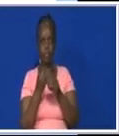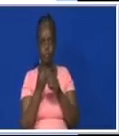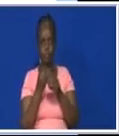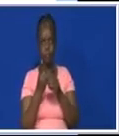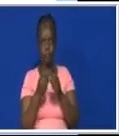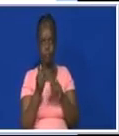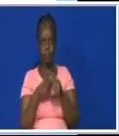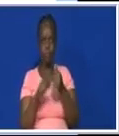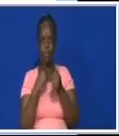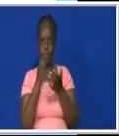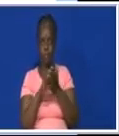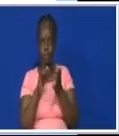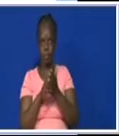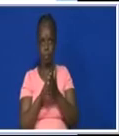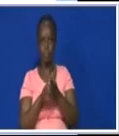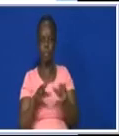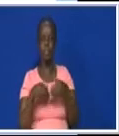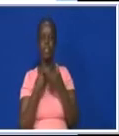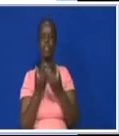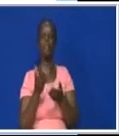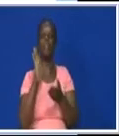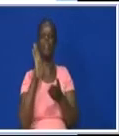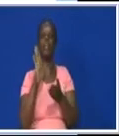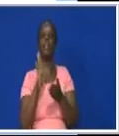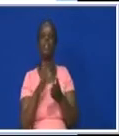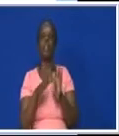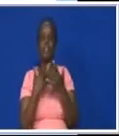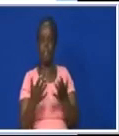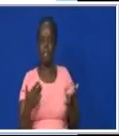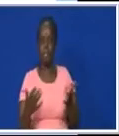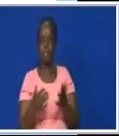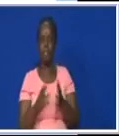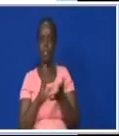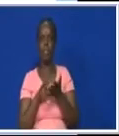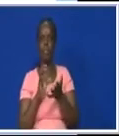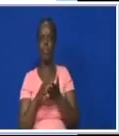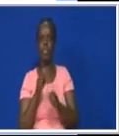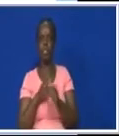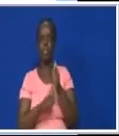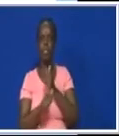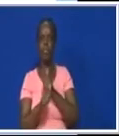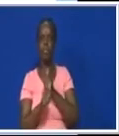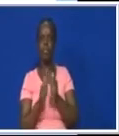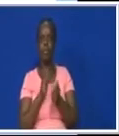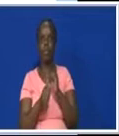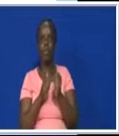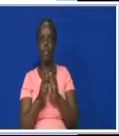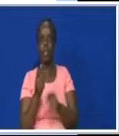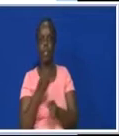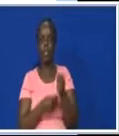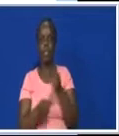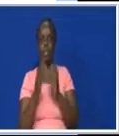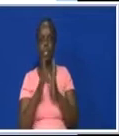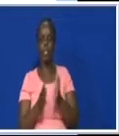The activity states, give 4 circumstances in which a trader